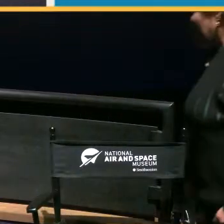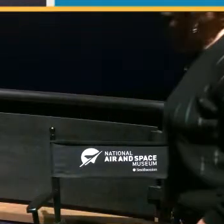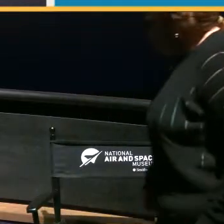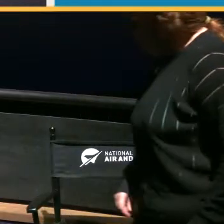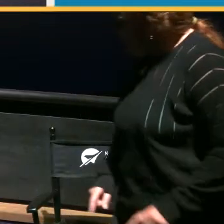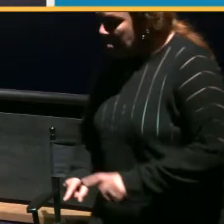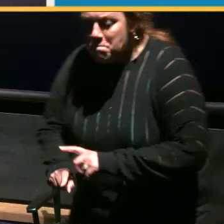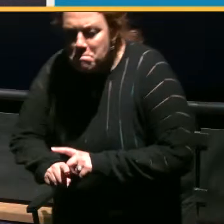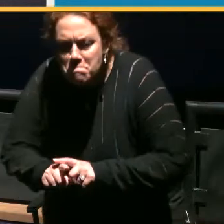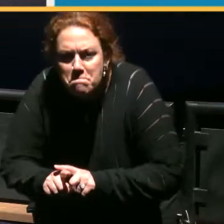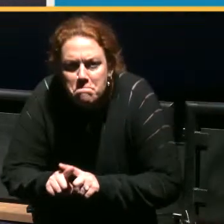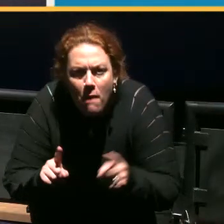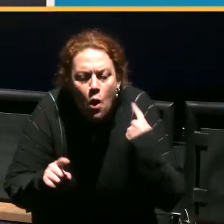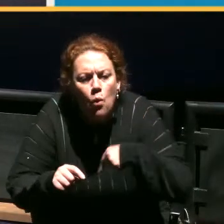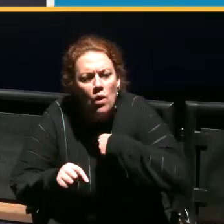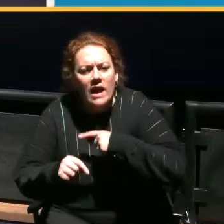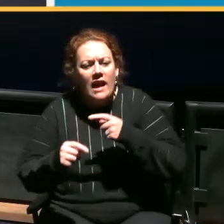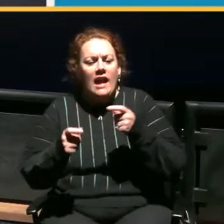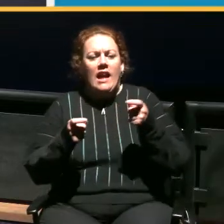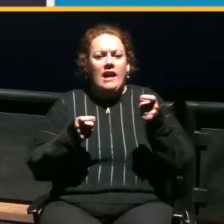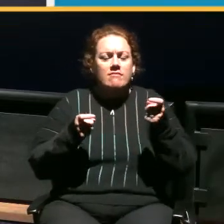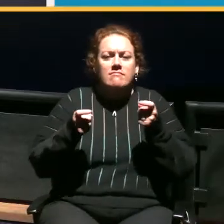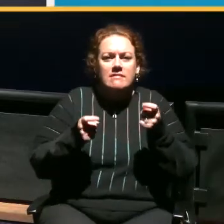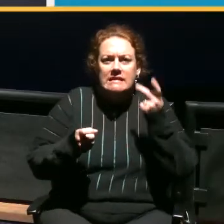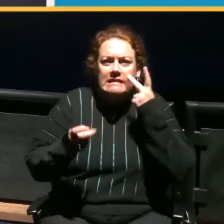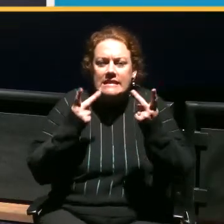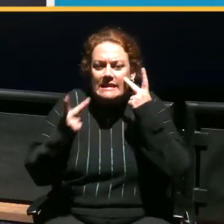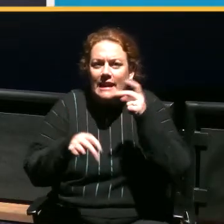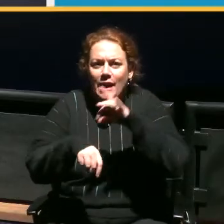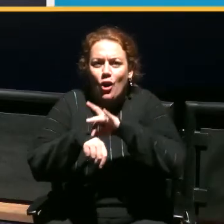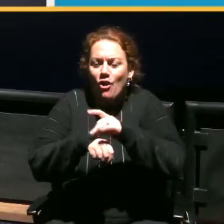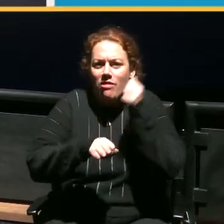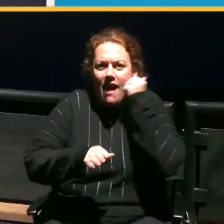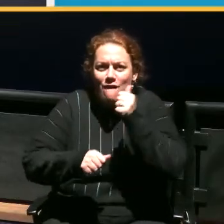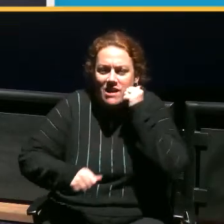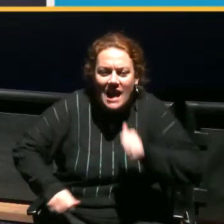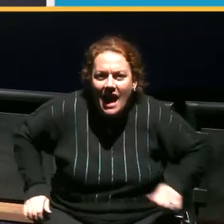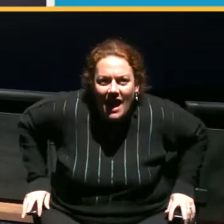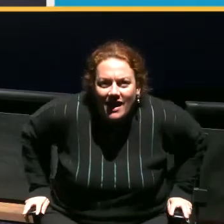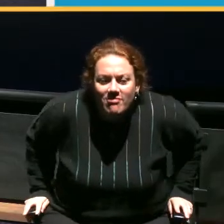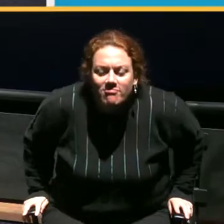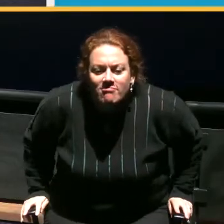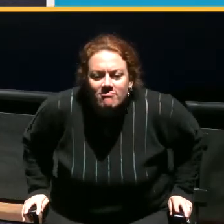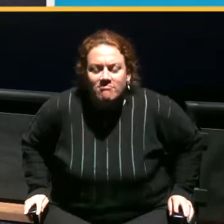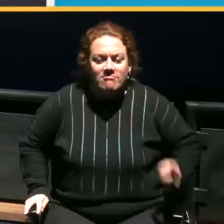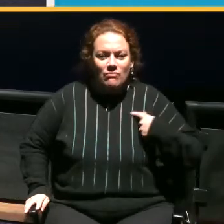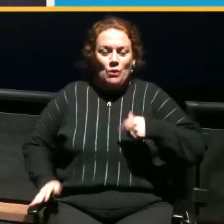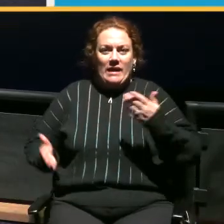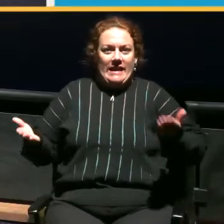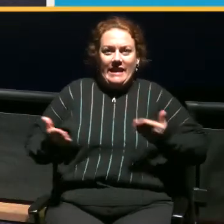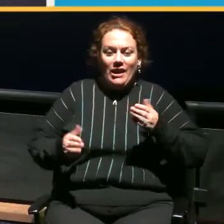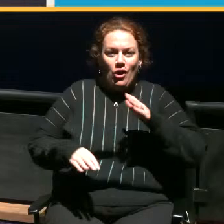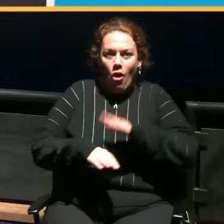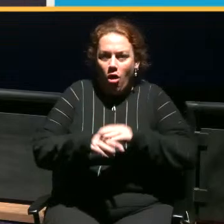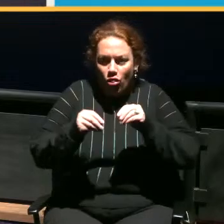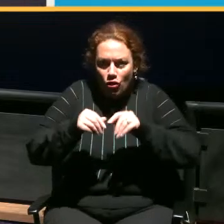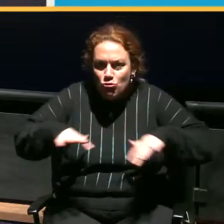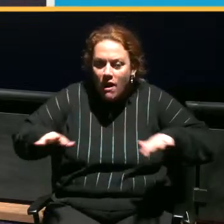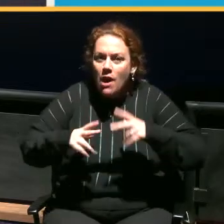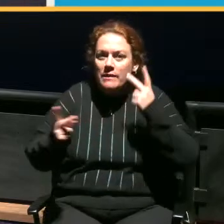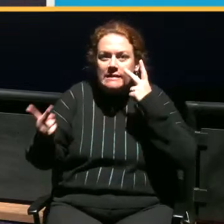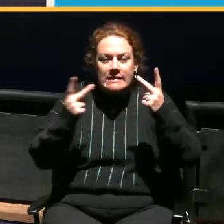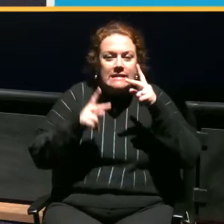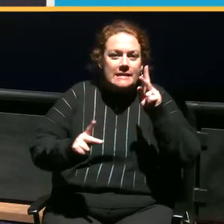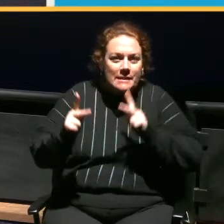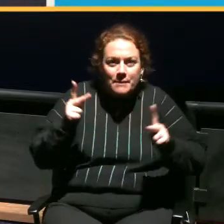people. We get to come to this event, this wonderful museum, this beautiful city that we're in. And there's a lot of natural beauty, of course, in our planet as